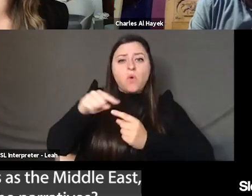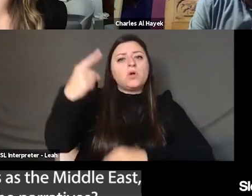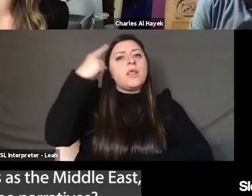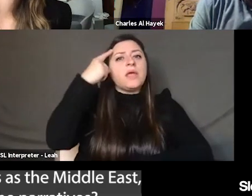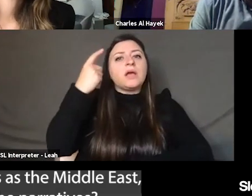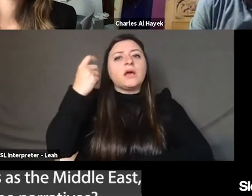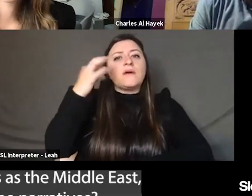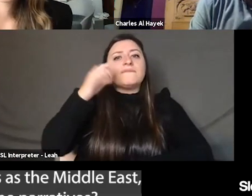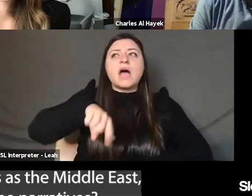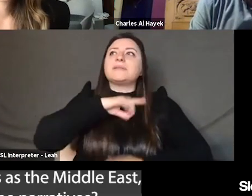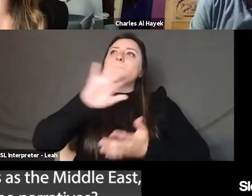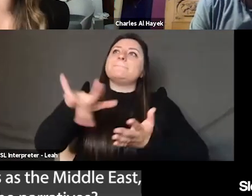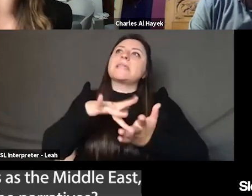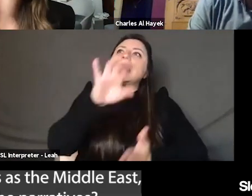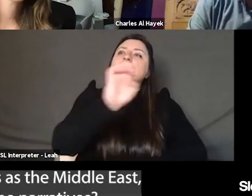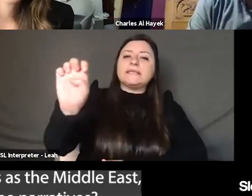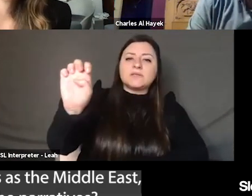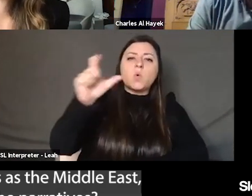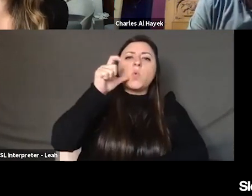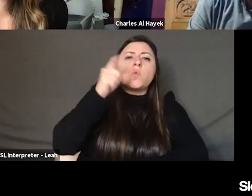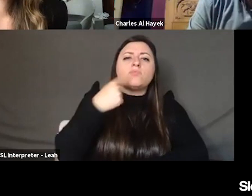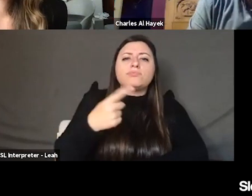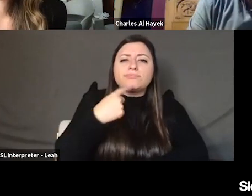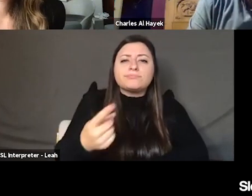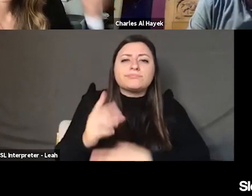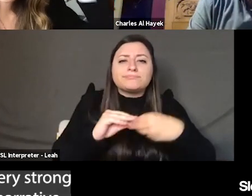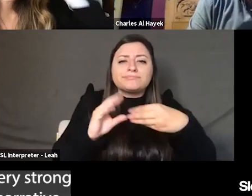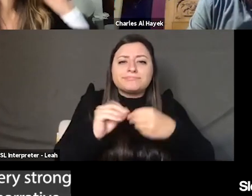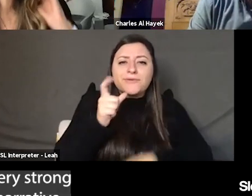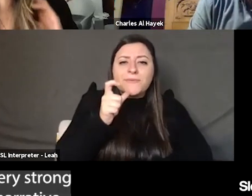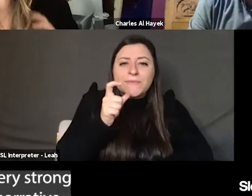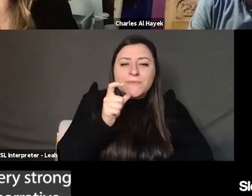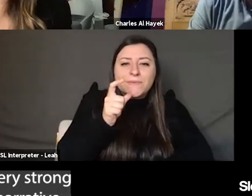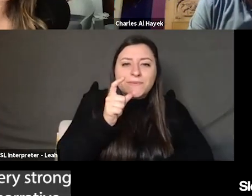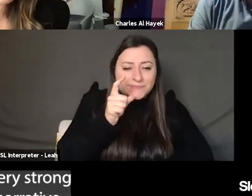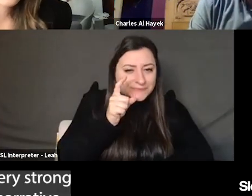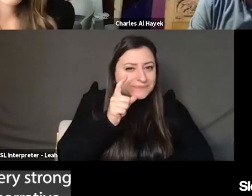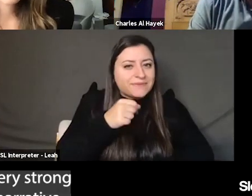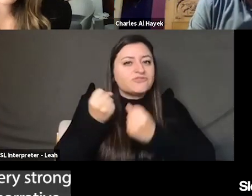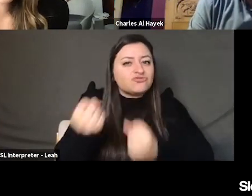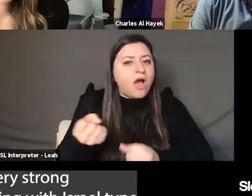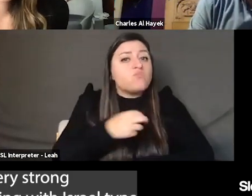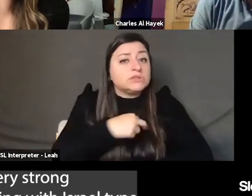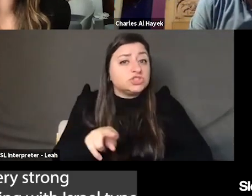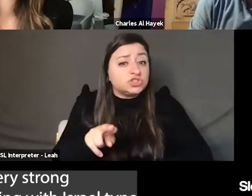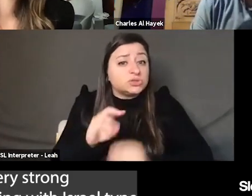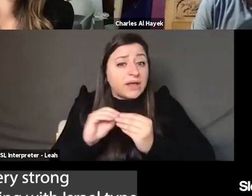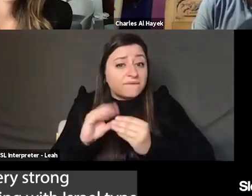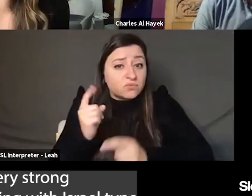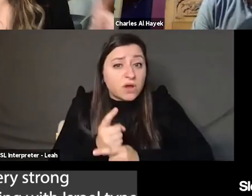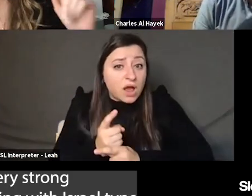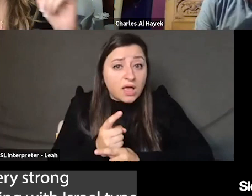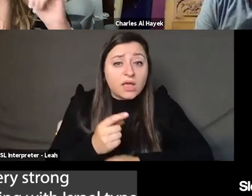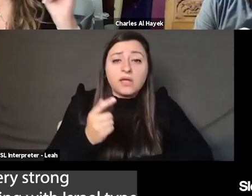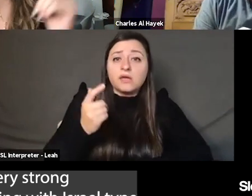as the Middle East, who's telling the narrative? There is a very strong religious narrative. There's a very